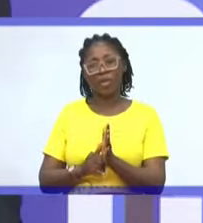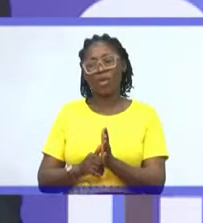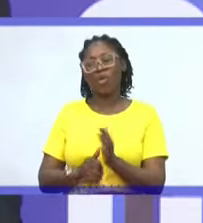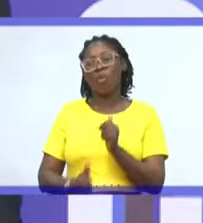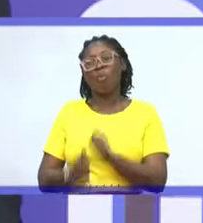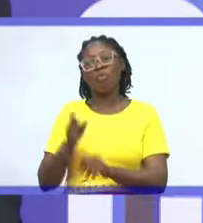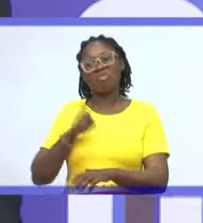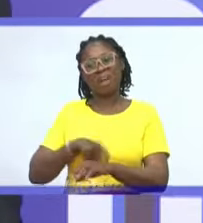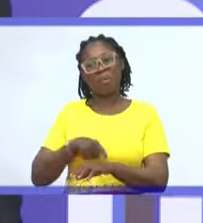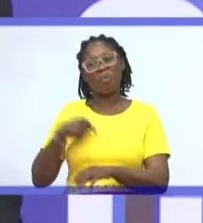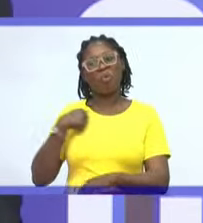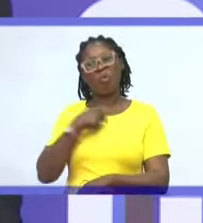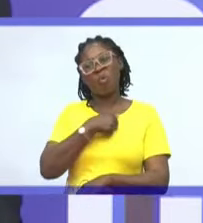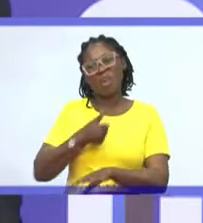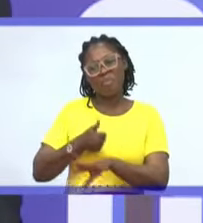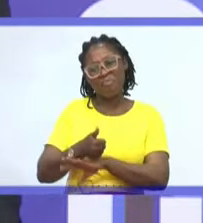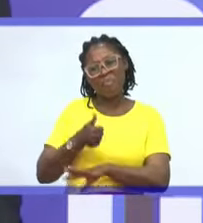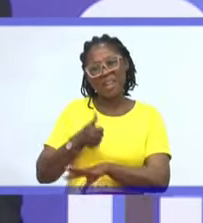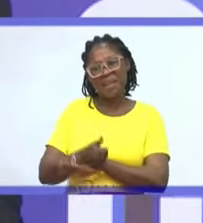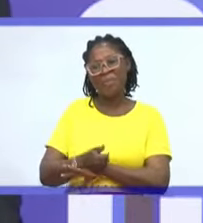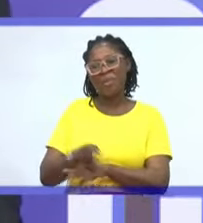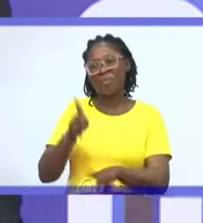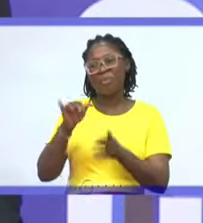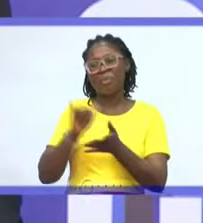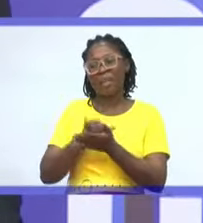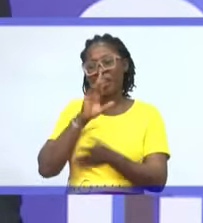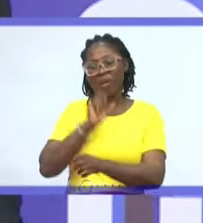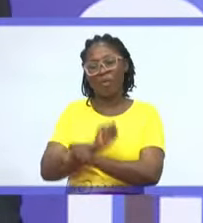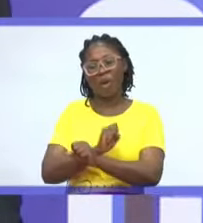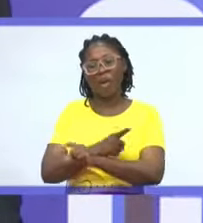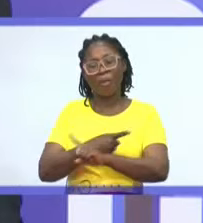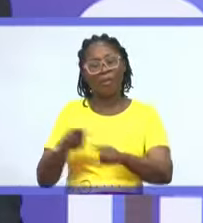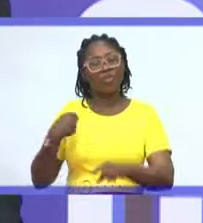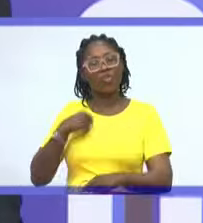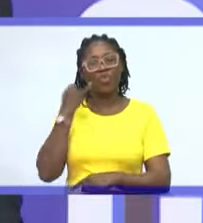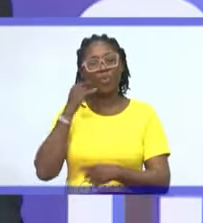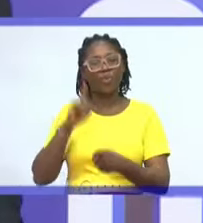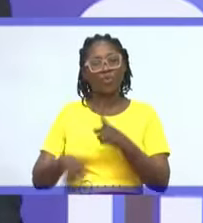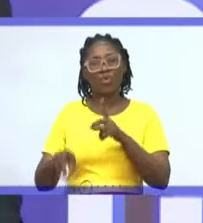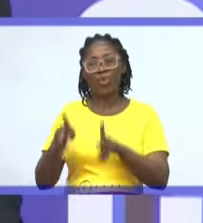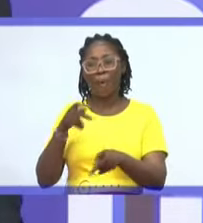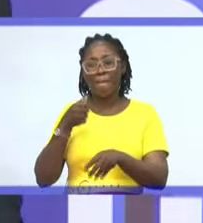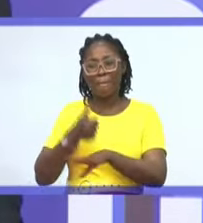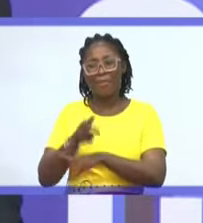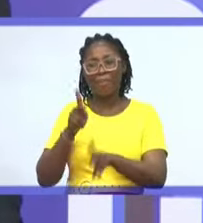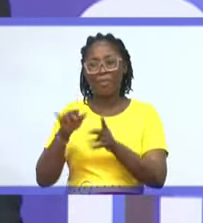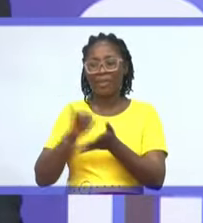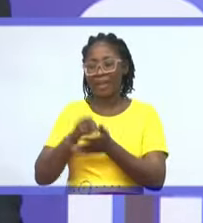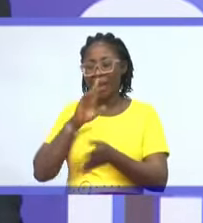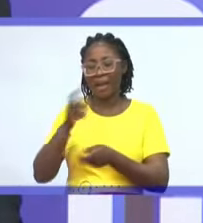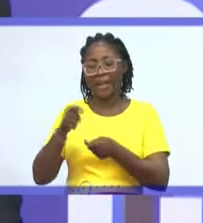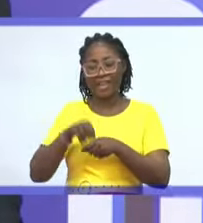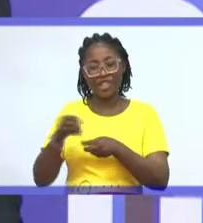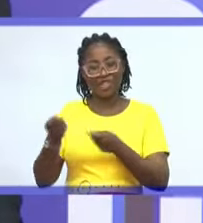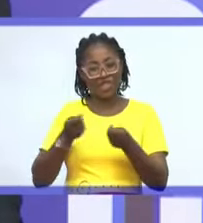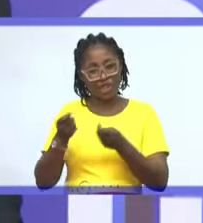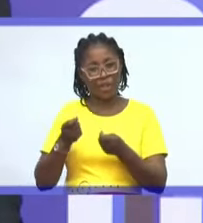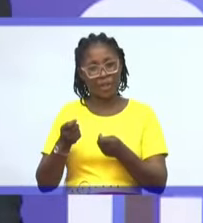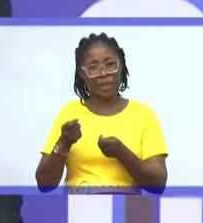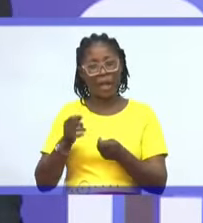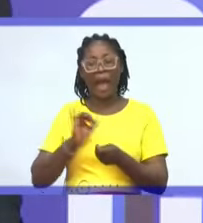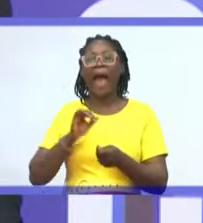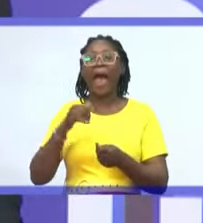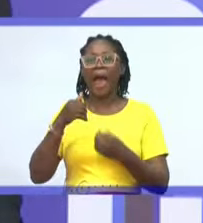working when we should blame those who are in charge. I had a situation in Nigeria that I say it very